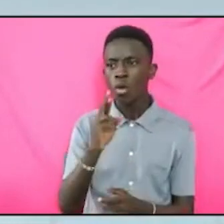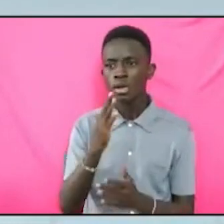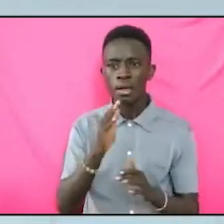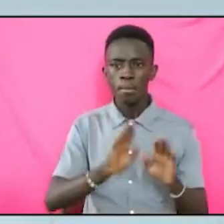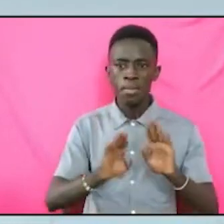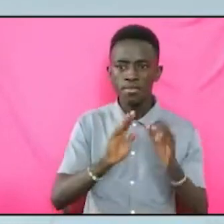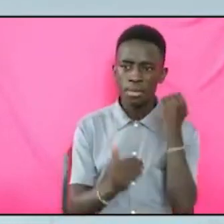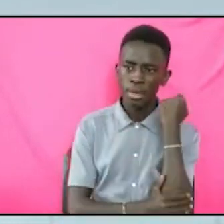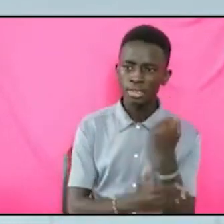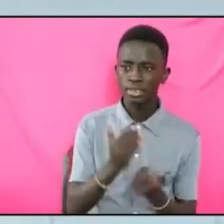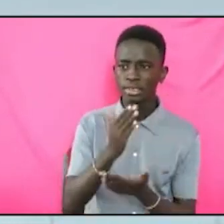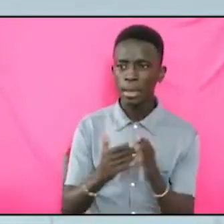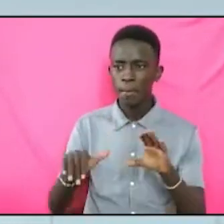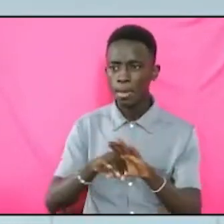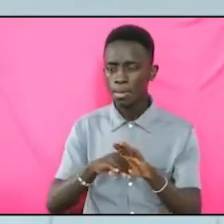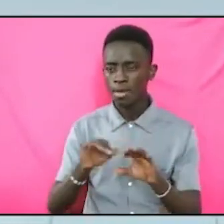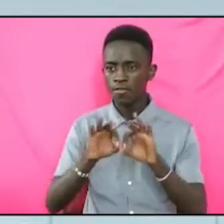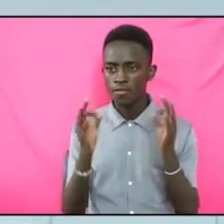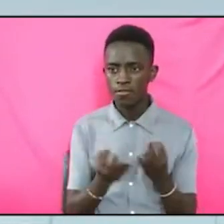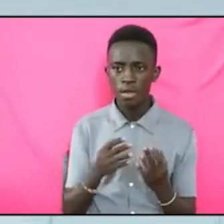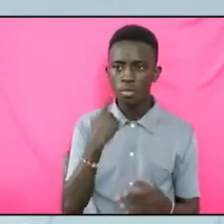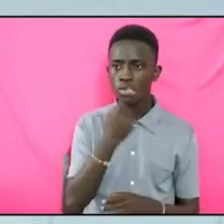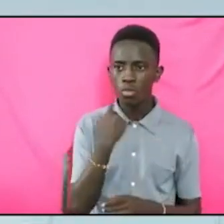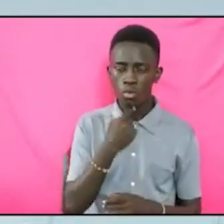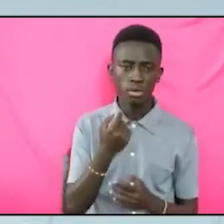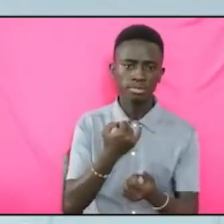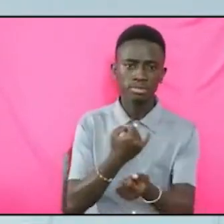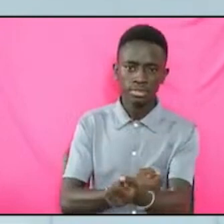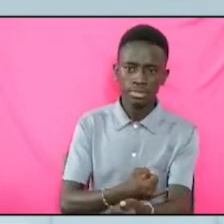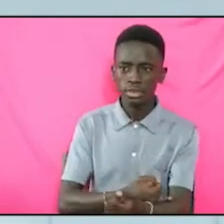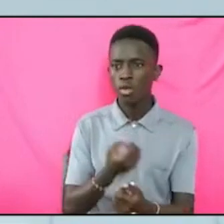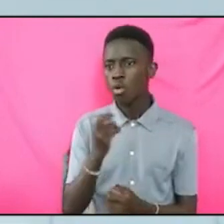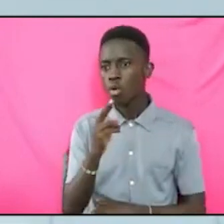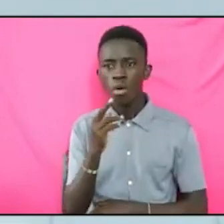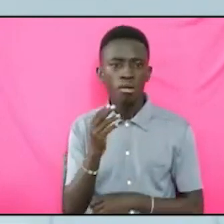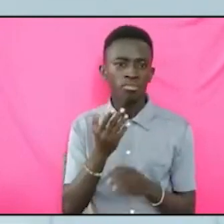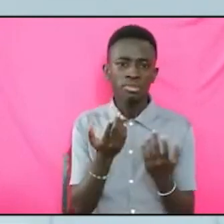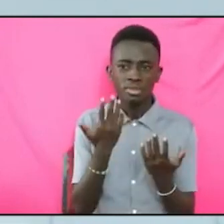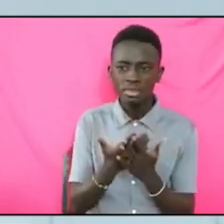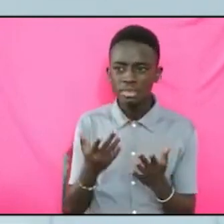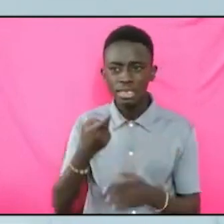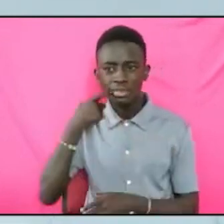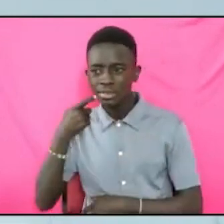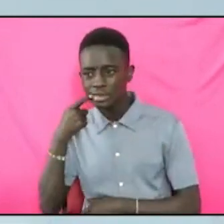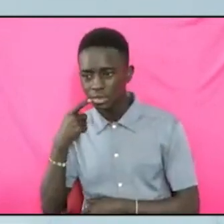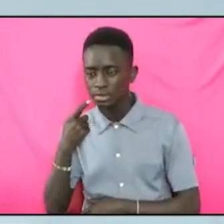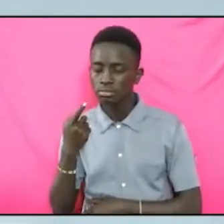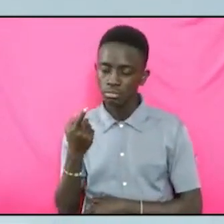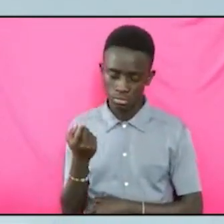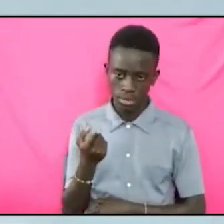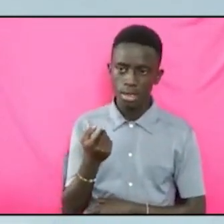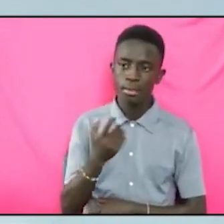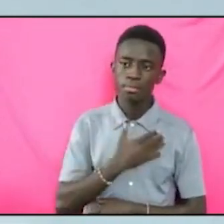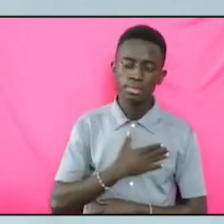have a member of the family who is addicted to substance or some habits. Hold on to faith no matter what happens.